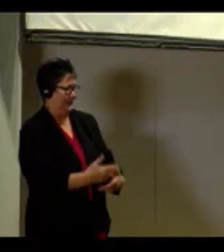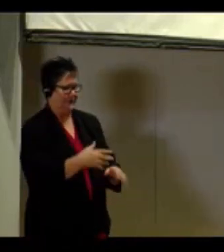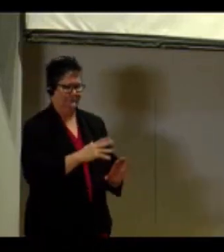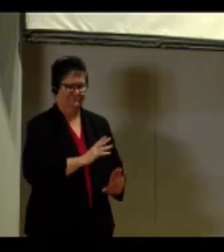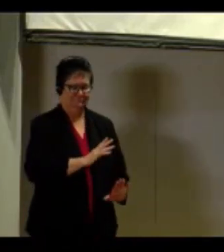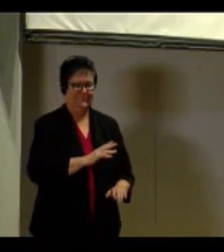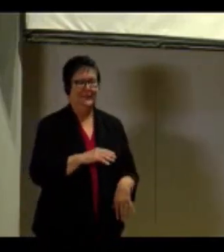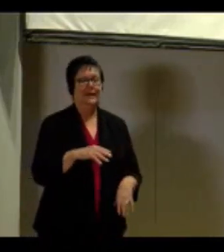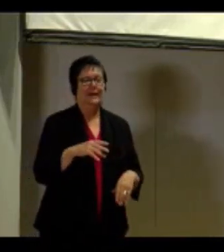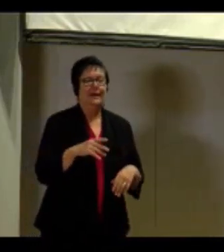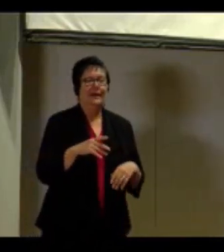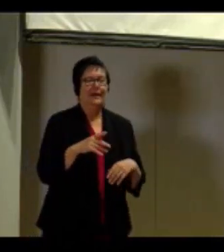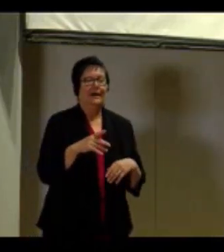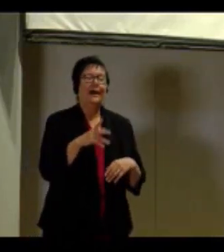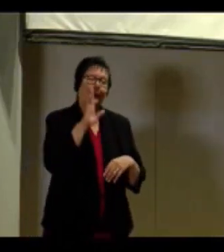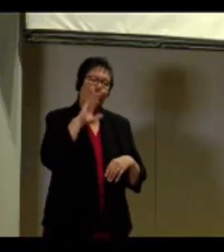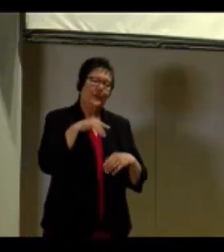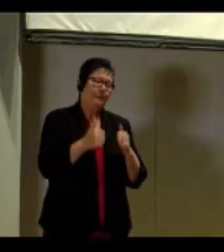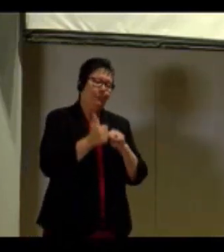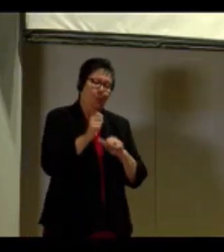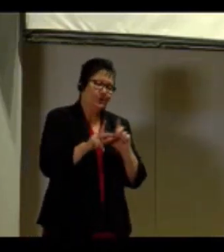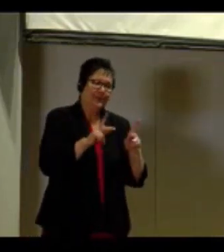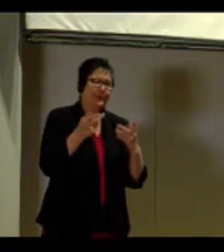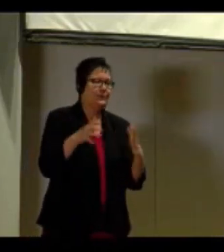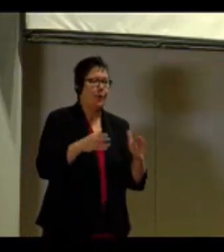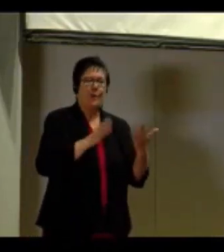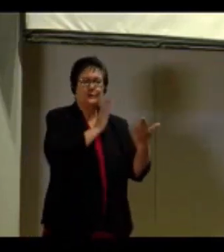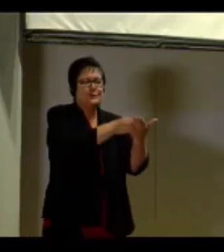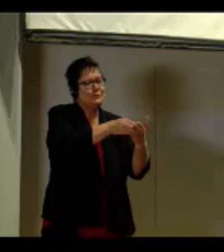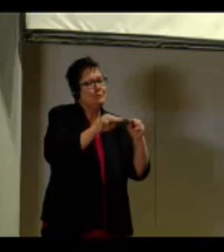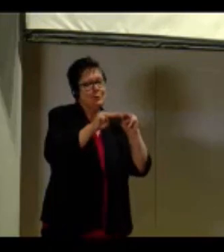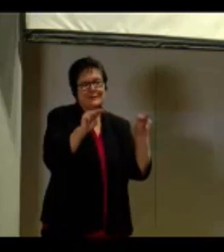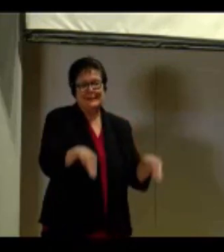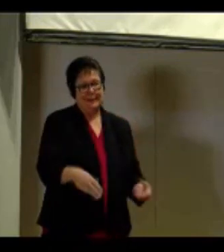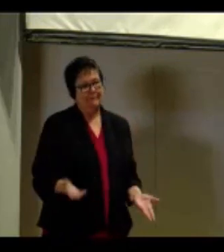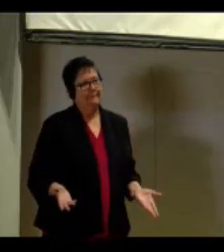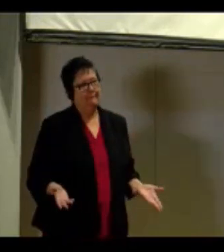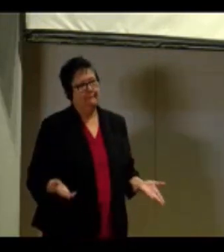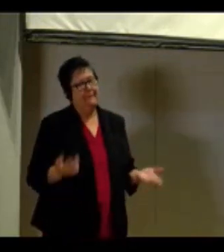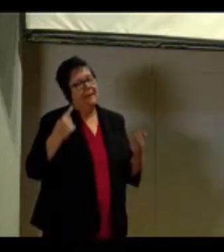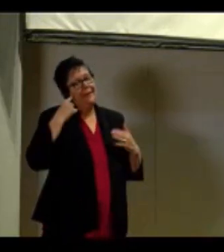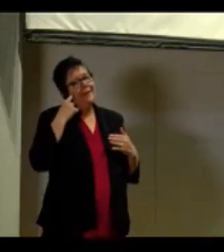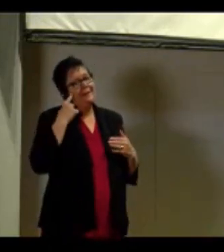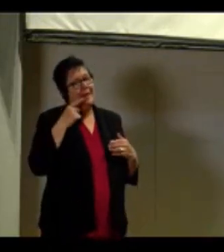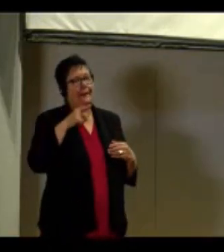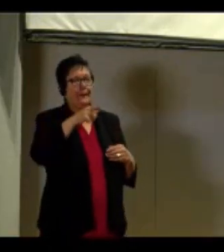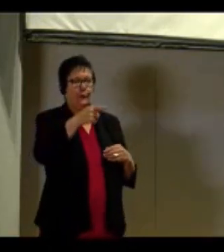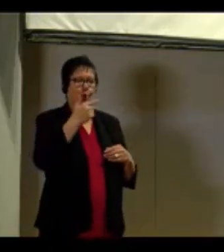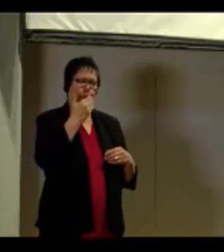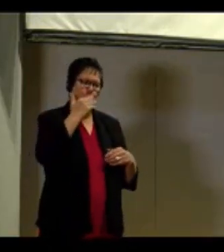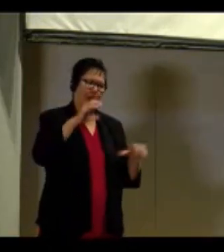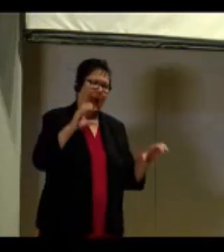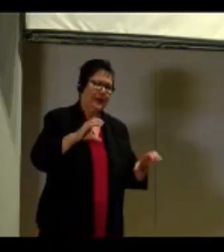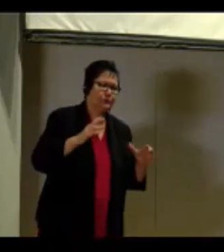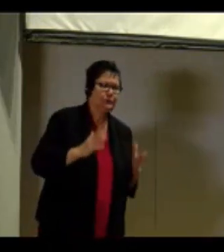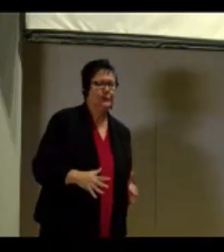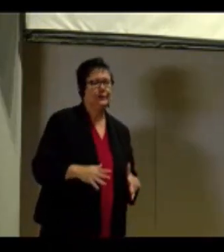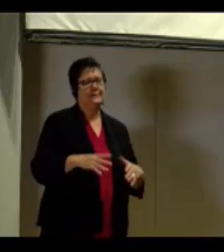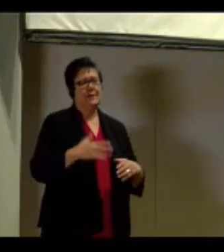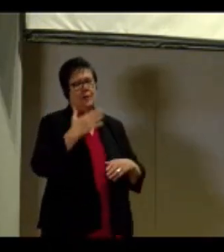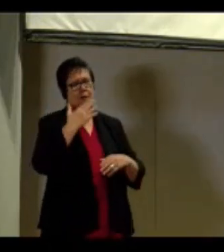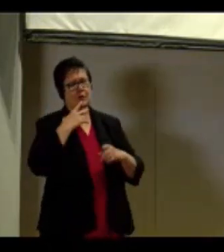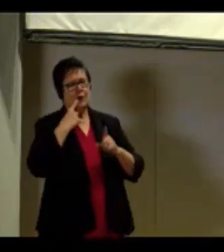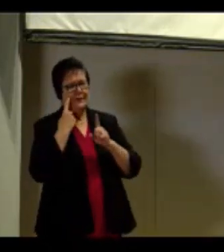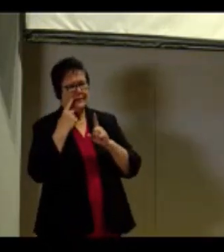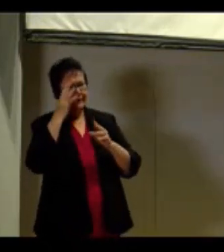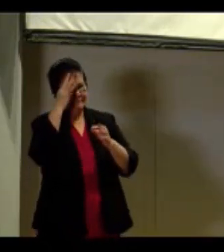But most people don't want to sue museums. They think that you're good actors and you're acting in good faith, and if